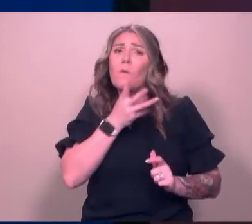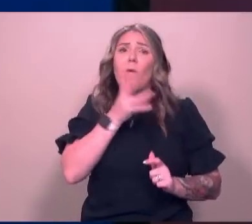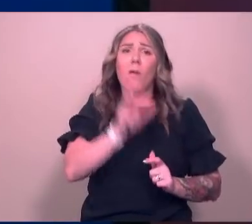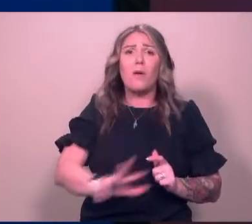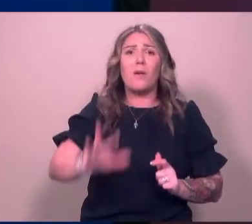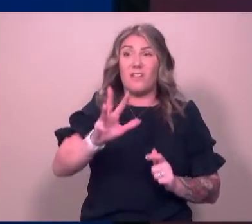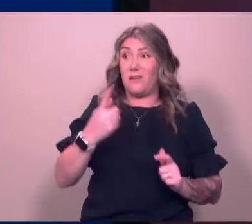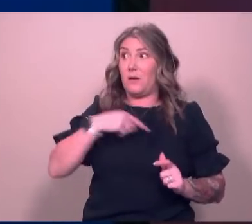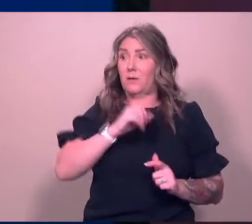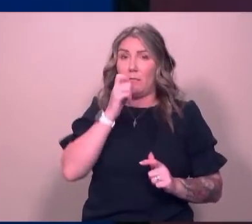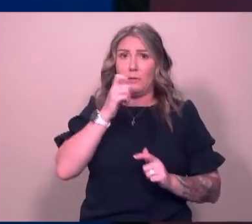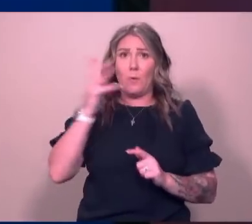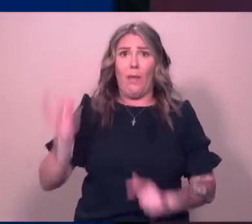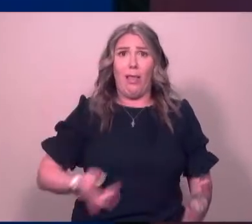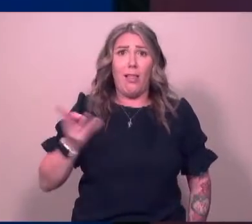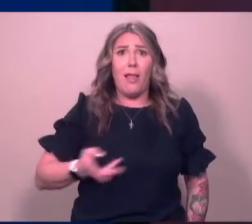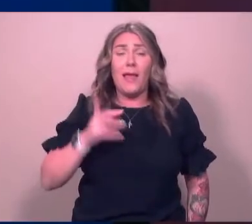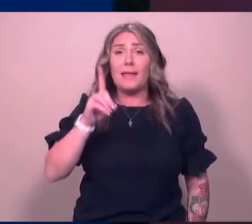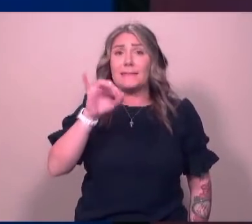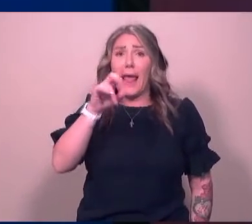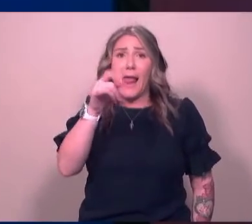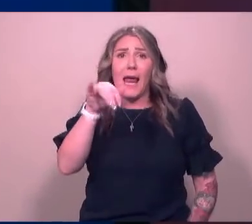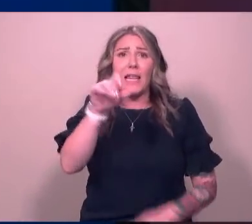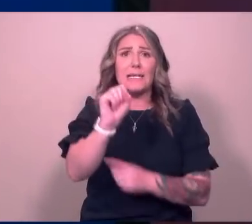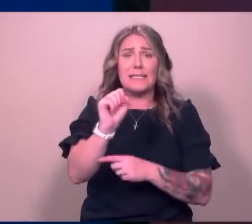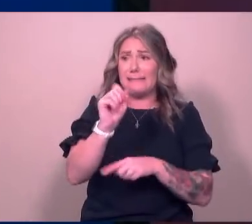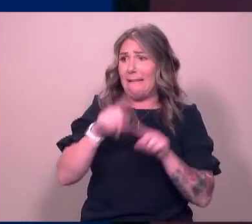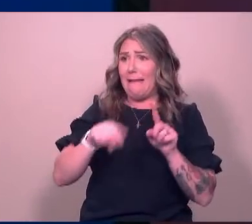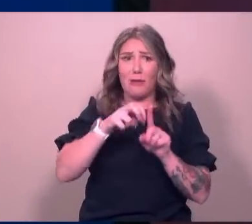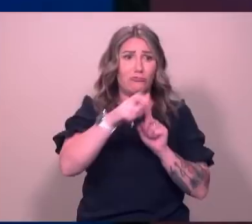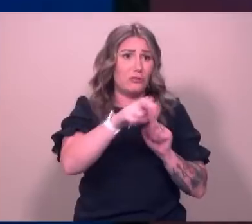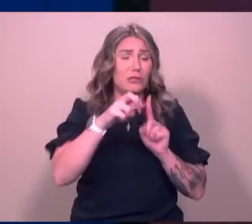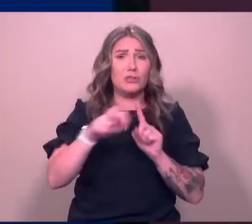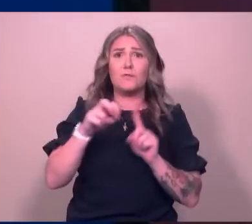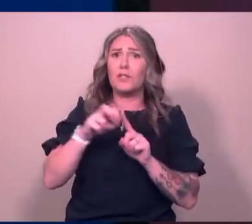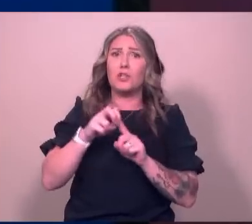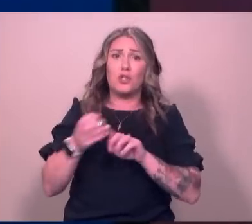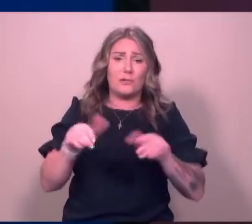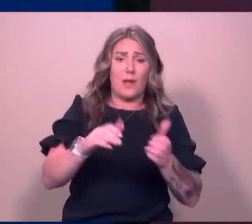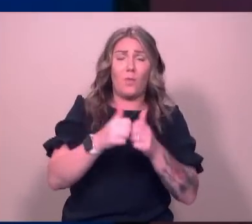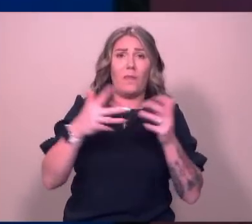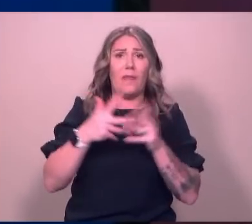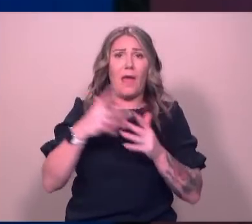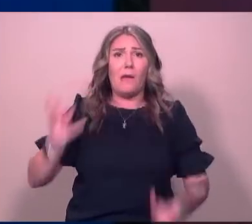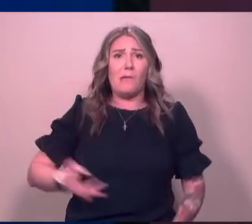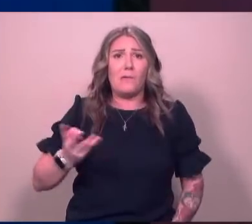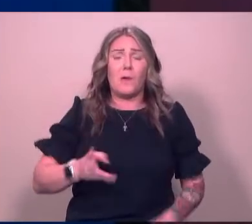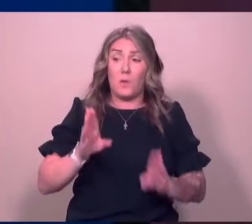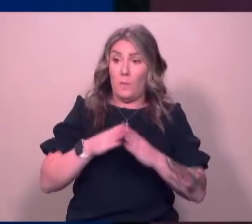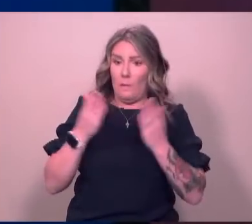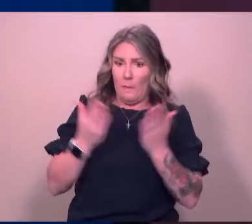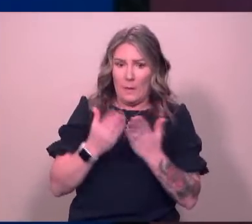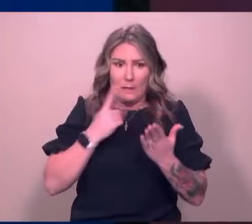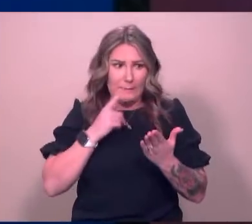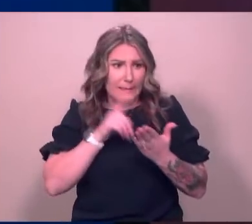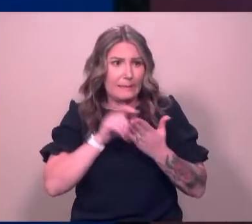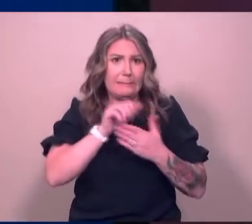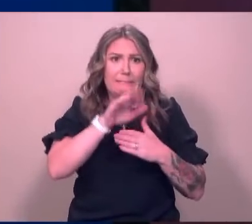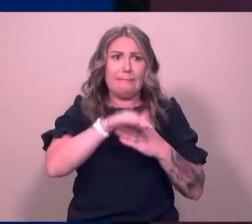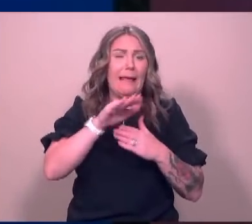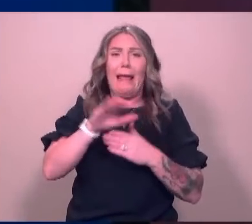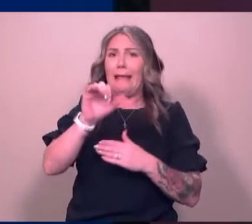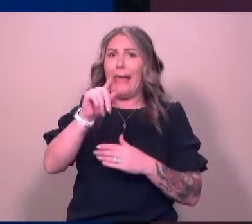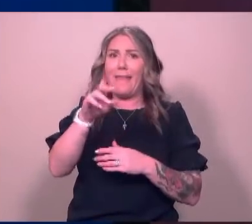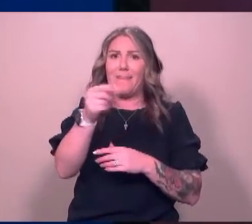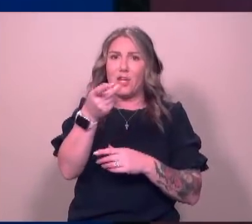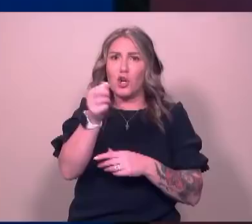"We don't do dialysis, but we can't get anybody transferred out, and these patients are dying without dialysis. So we opened up a textbook and tried to put in some catheters and figure out